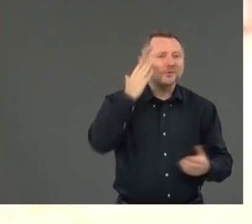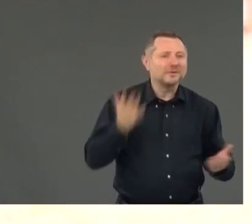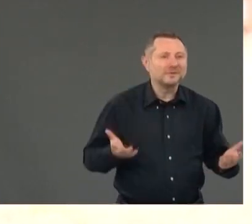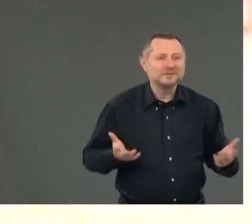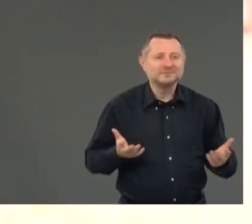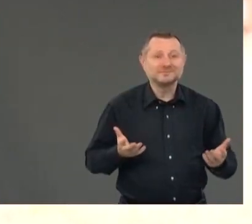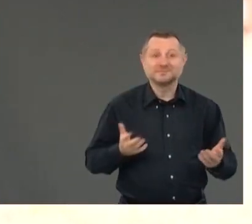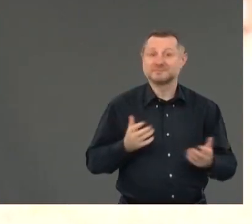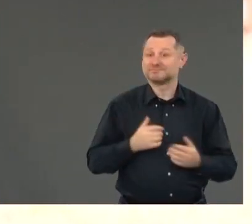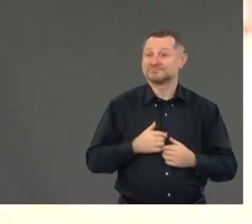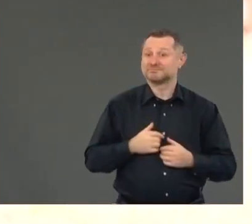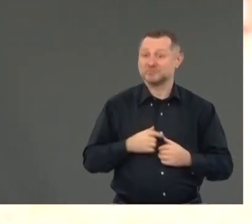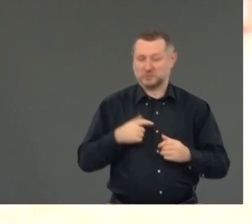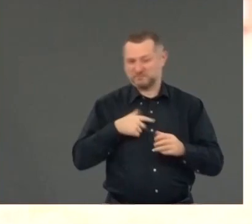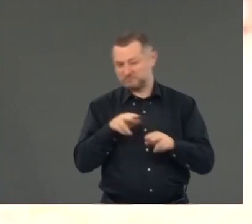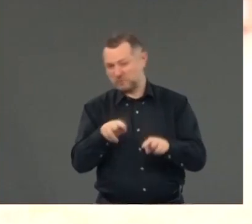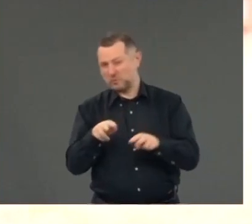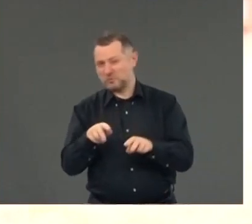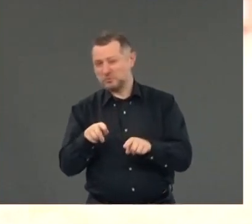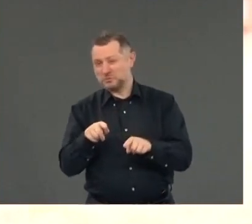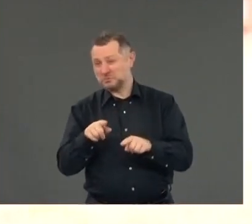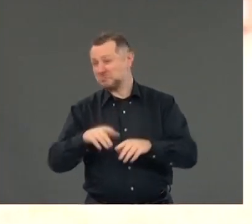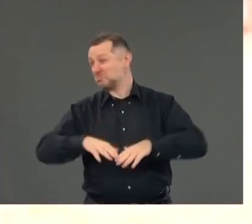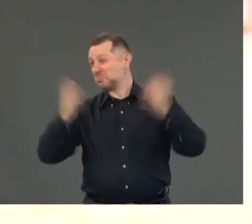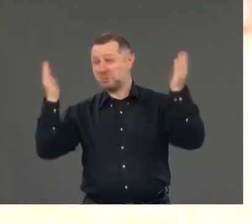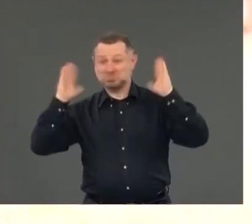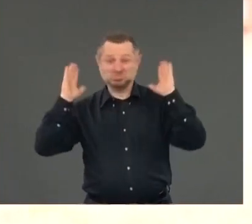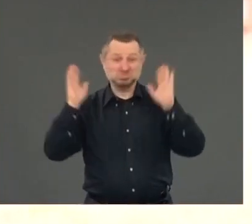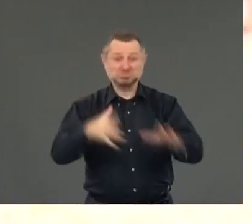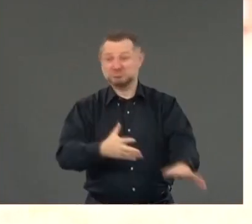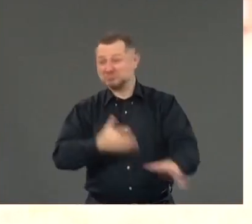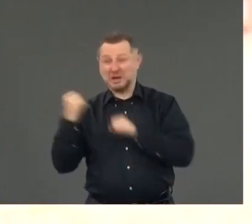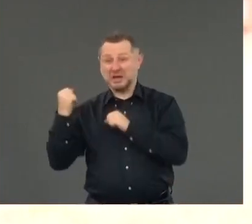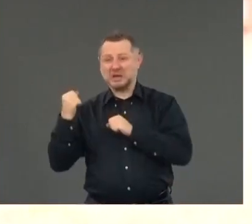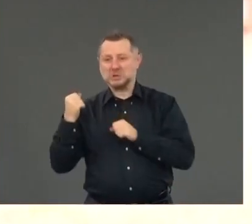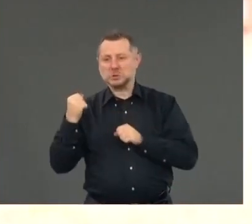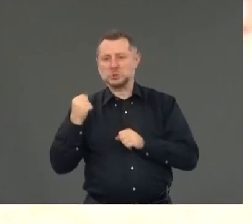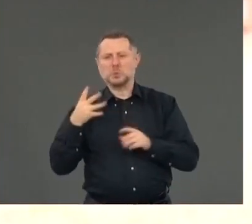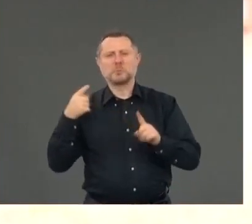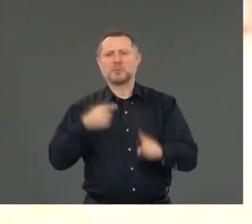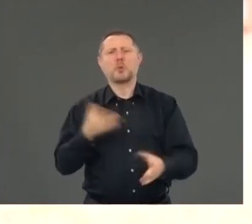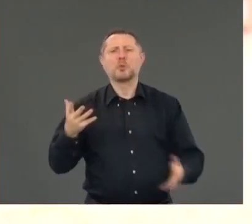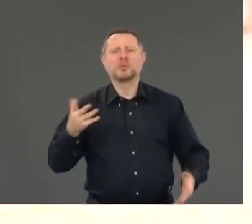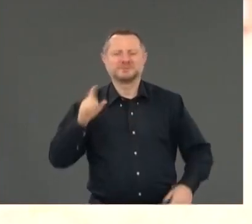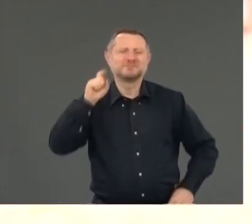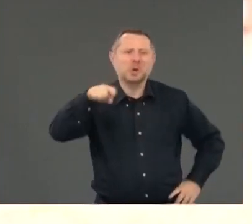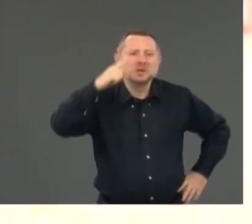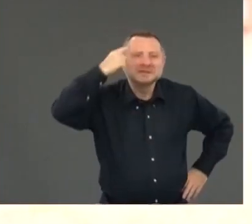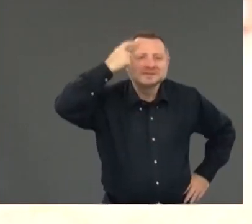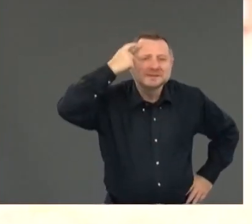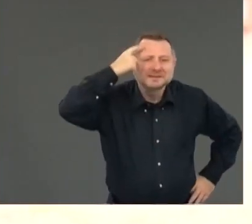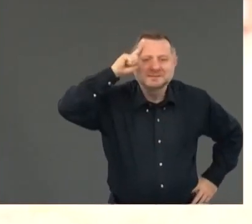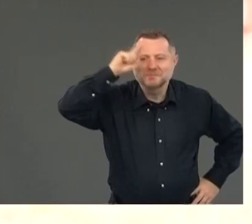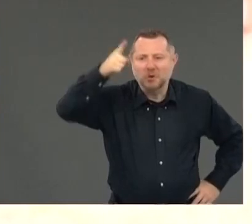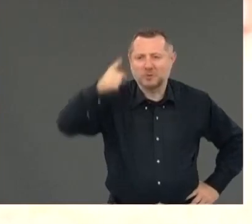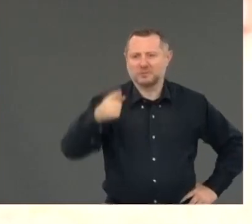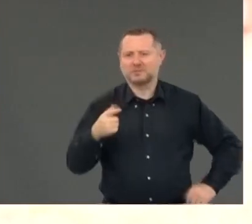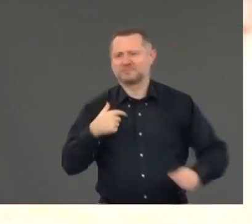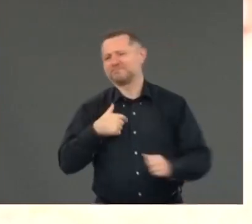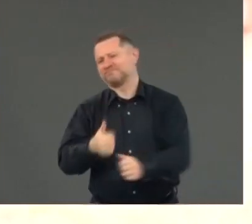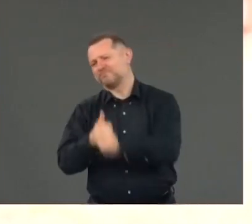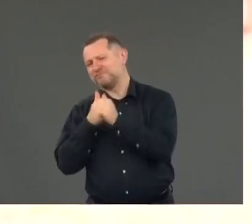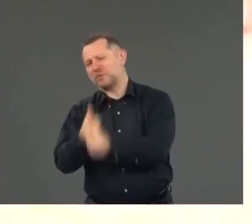So you want to open faster? Be smart. And we'll just calibrate it to the infection